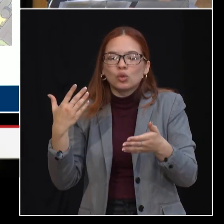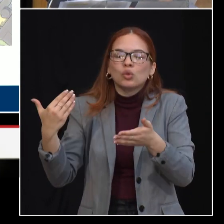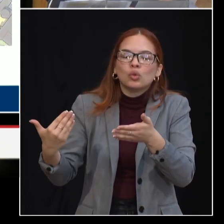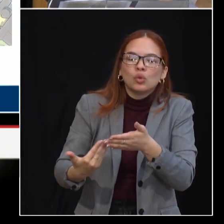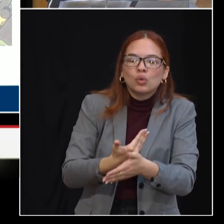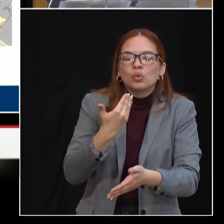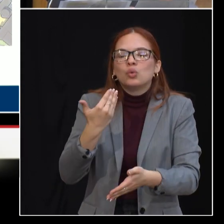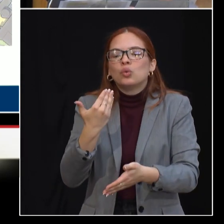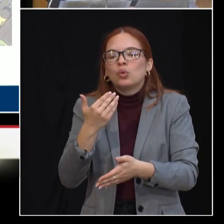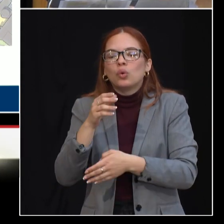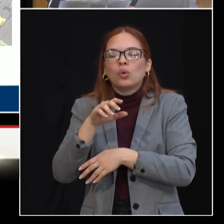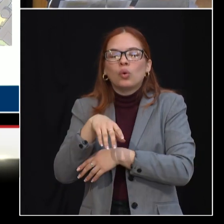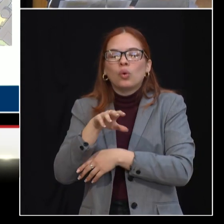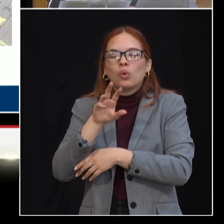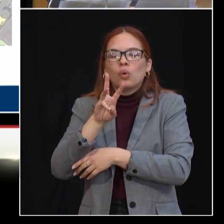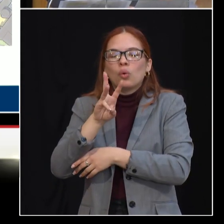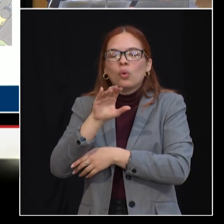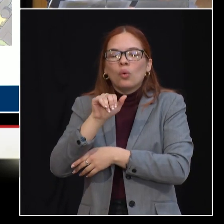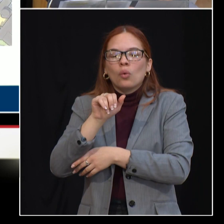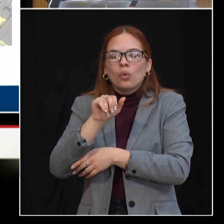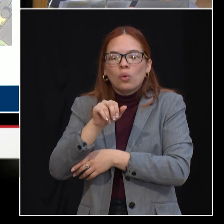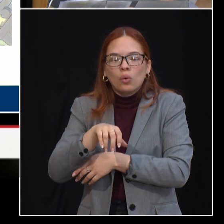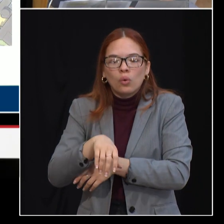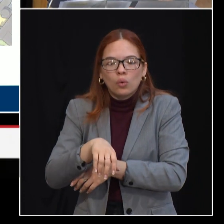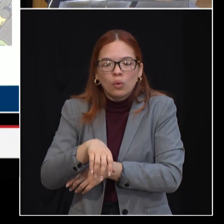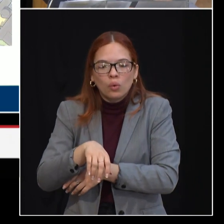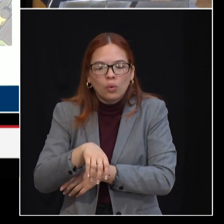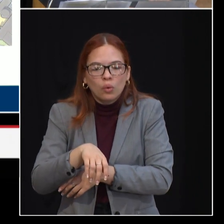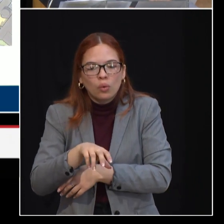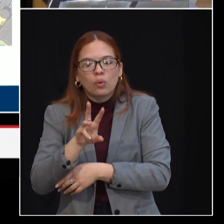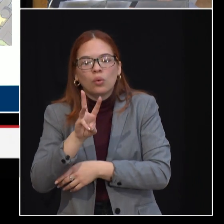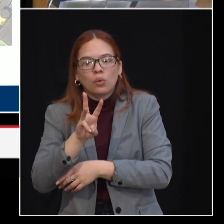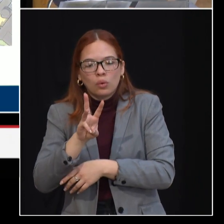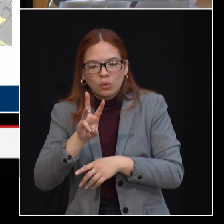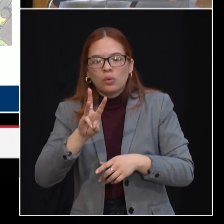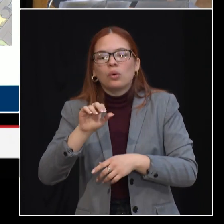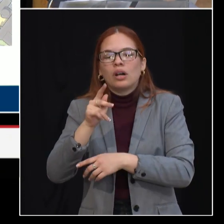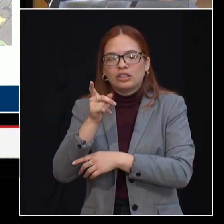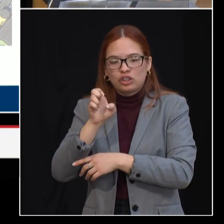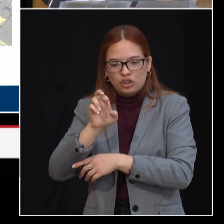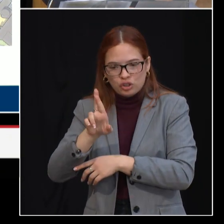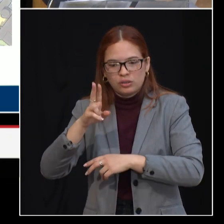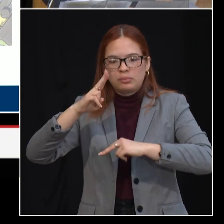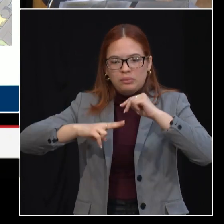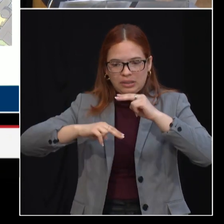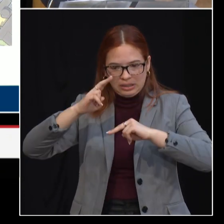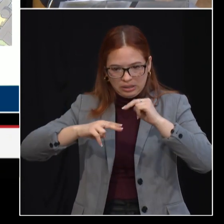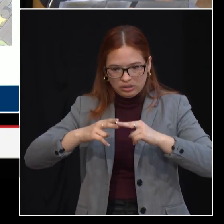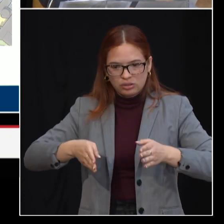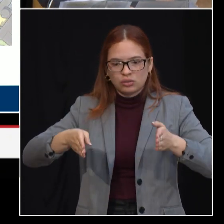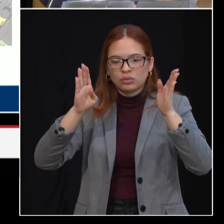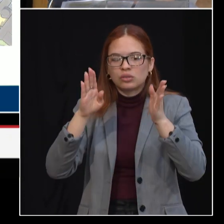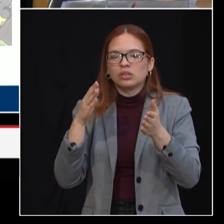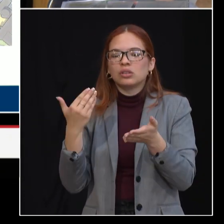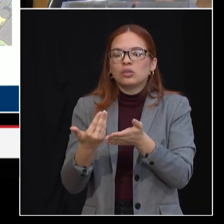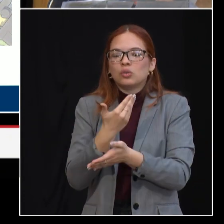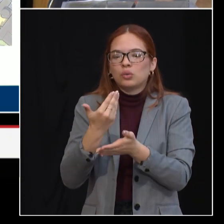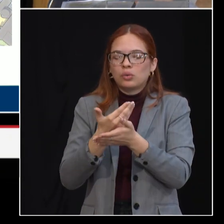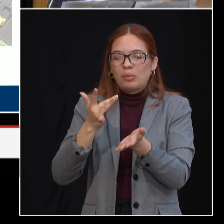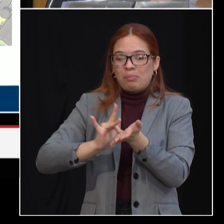building and this year, and the new Cedar Hill Regional Medical Center next year. So quite an